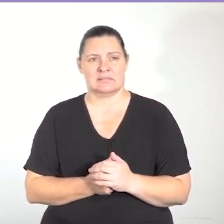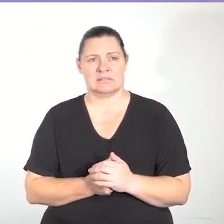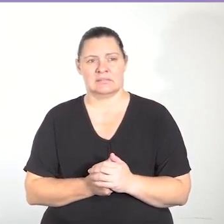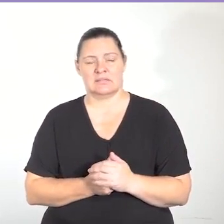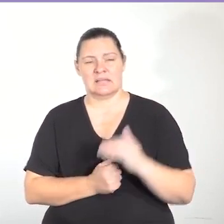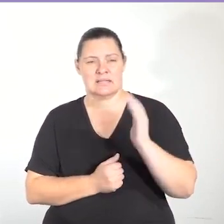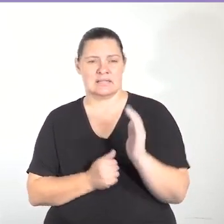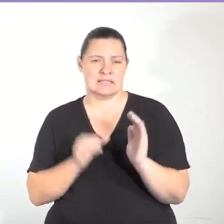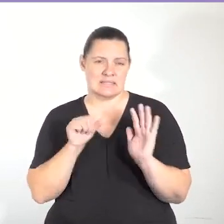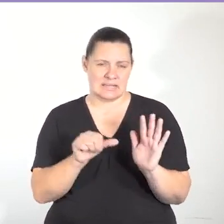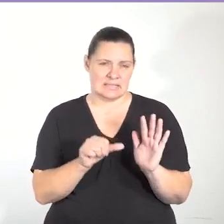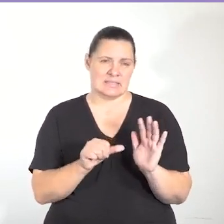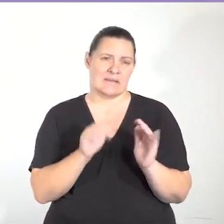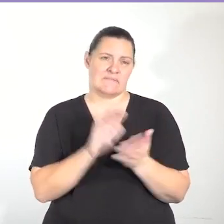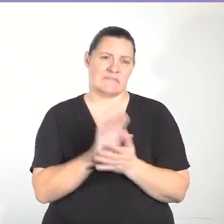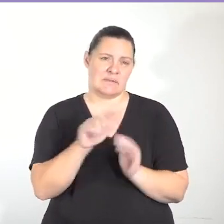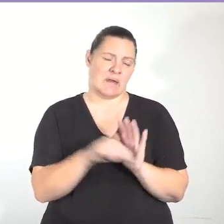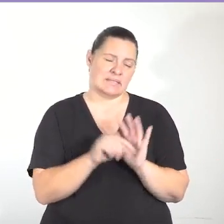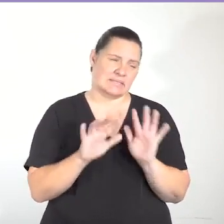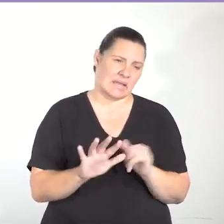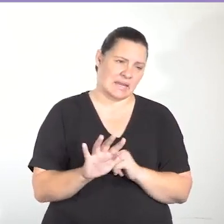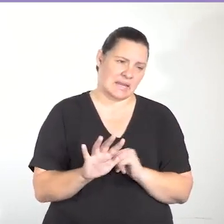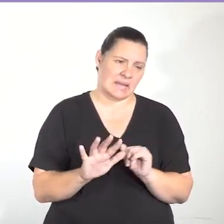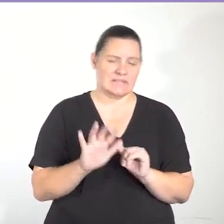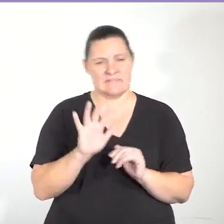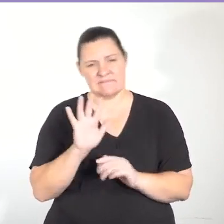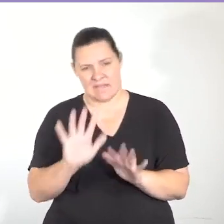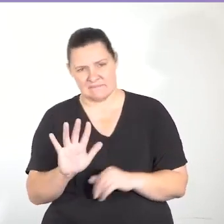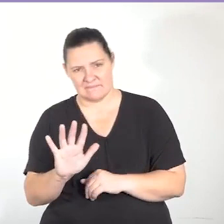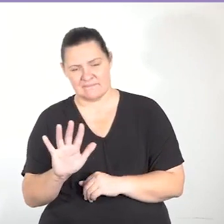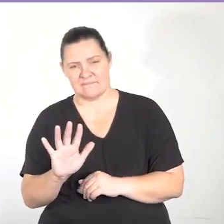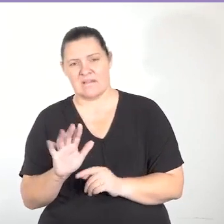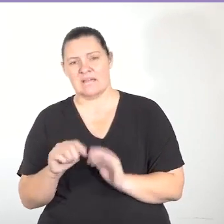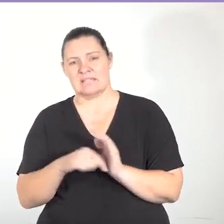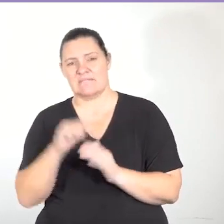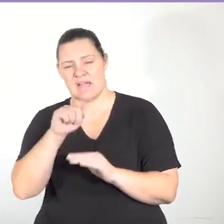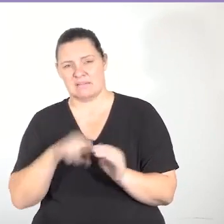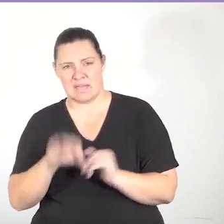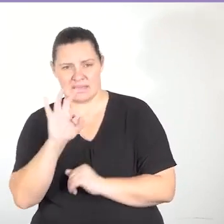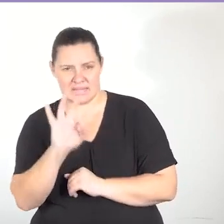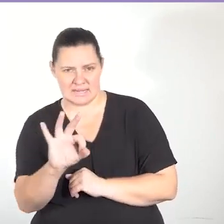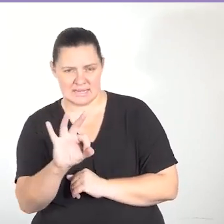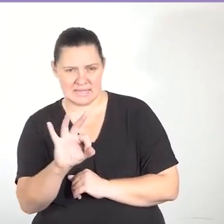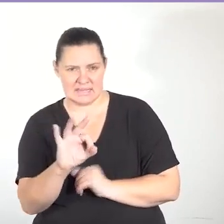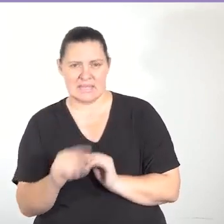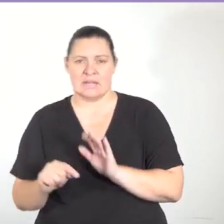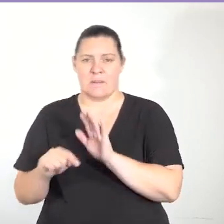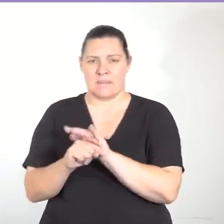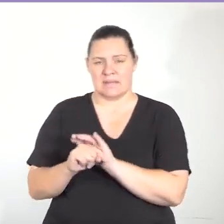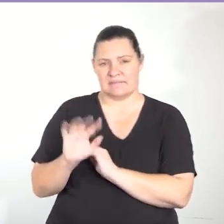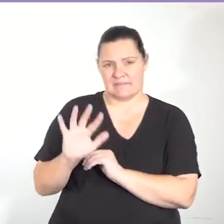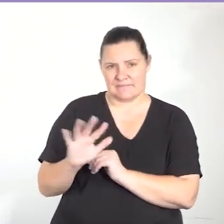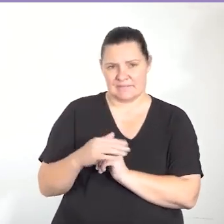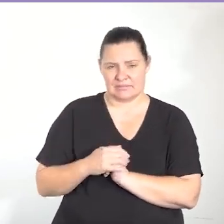have 6, and in the bracket 15 minus 10 is 5. Then we divide by 3 and we